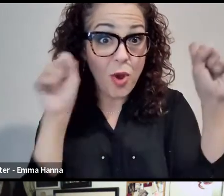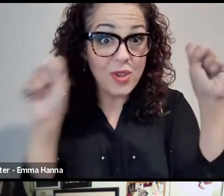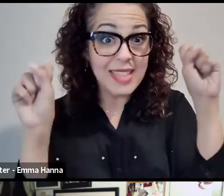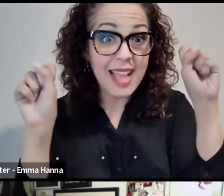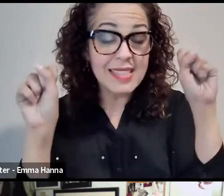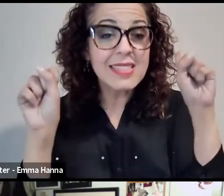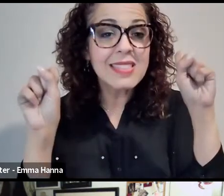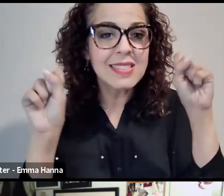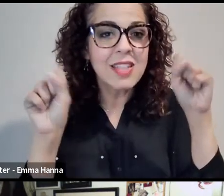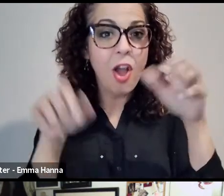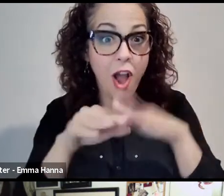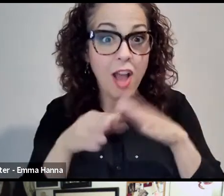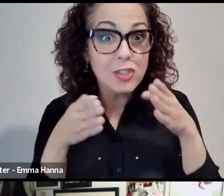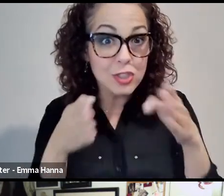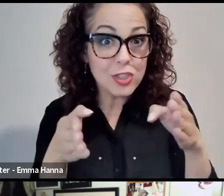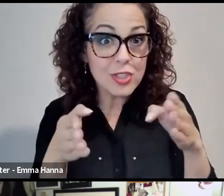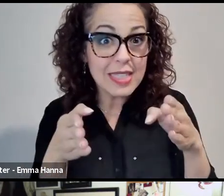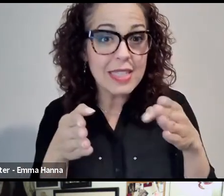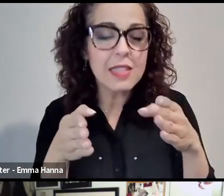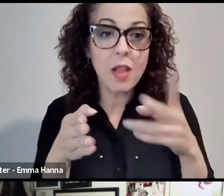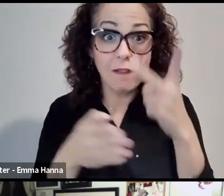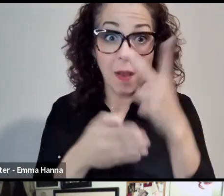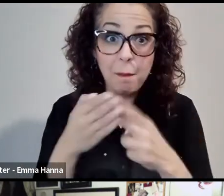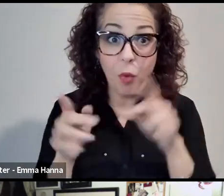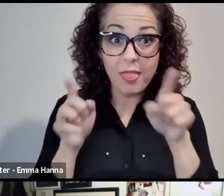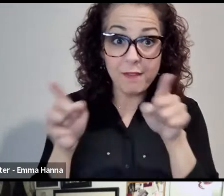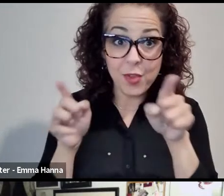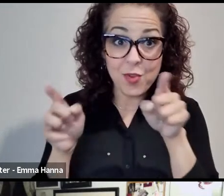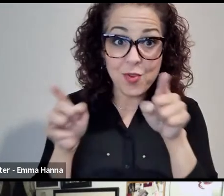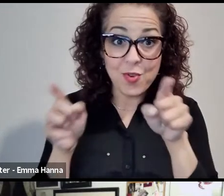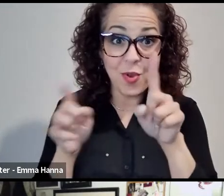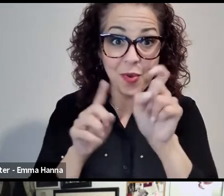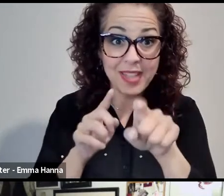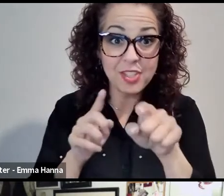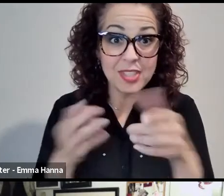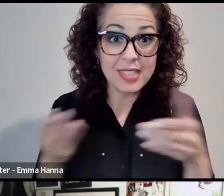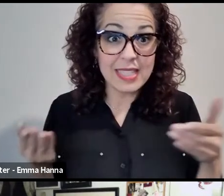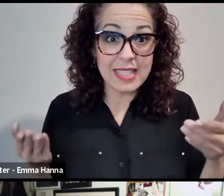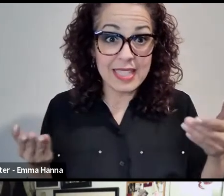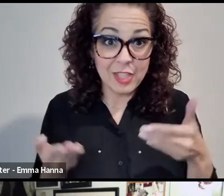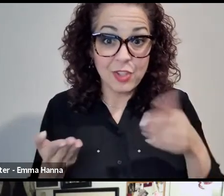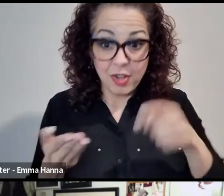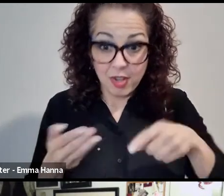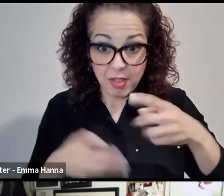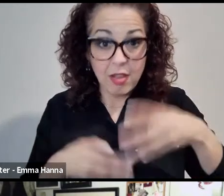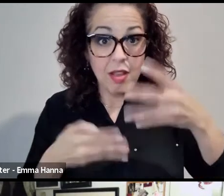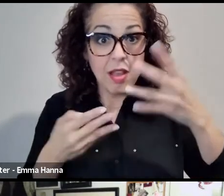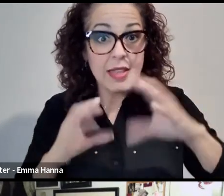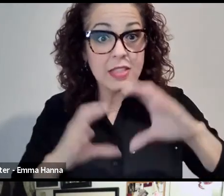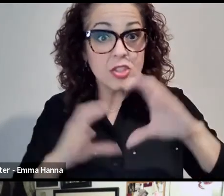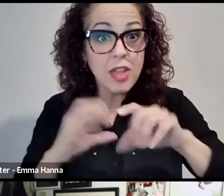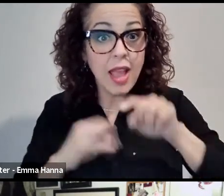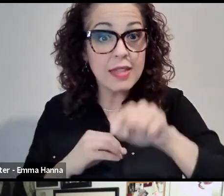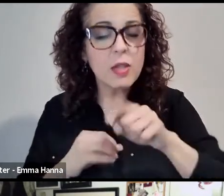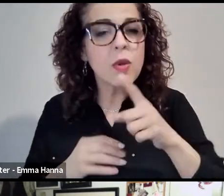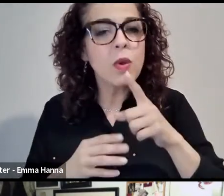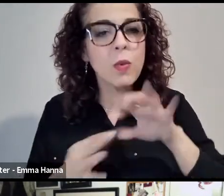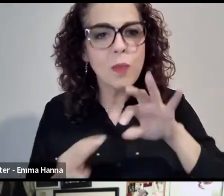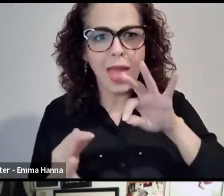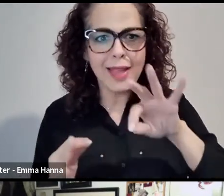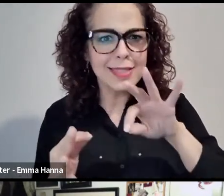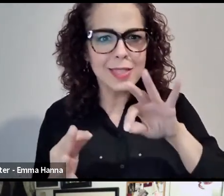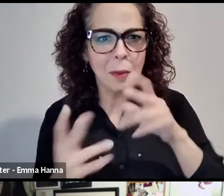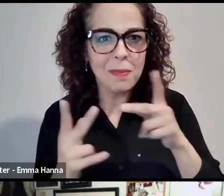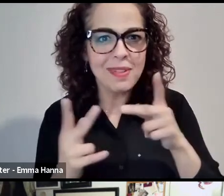Where, and this is a question for both of you, because this is a question here in the chat, would be the ideal place to see